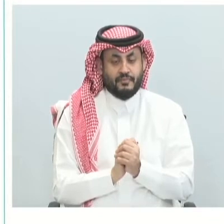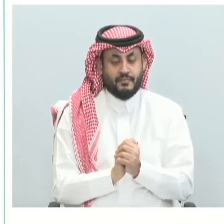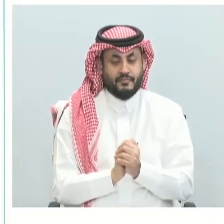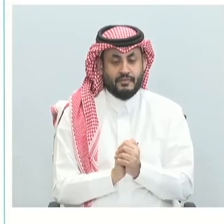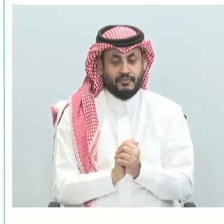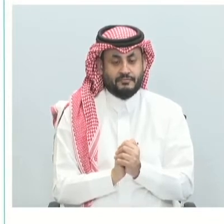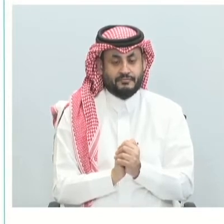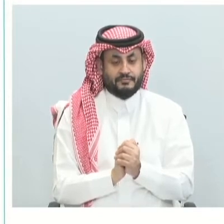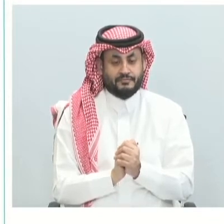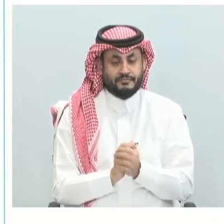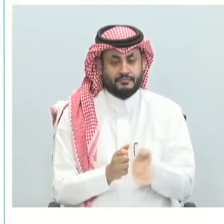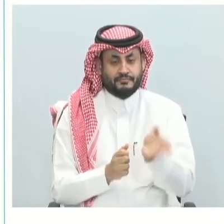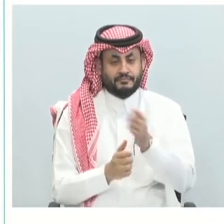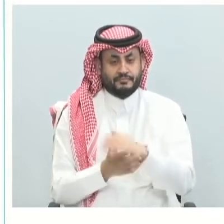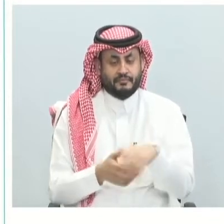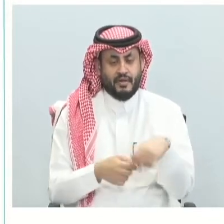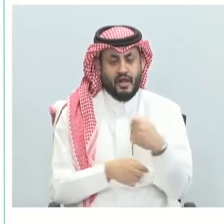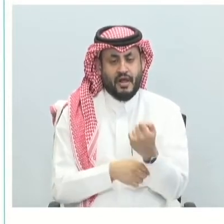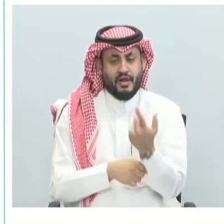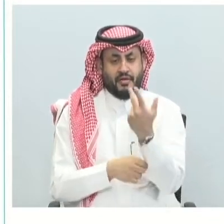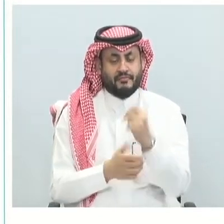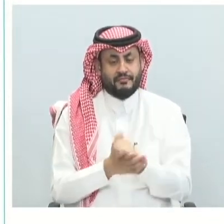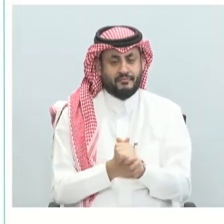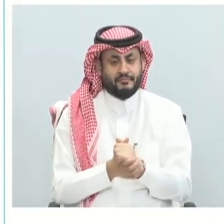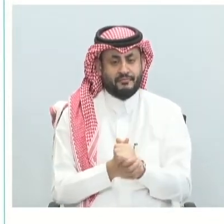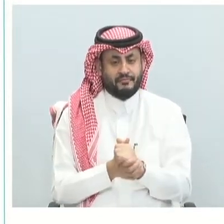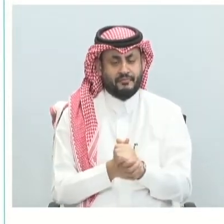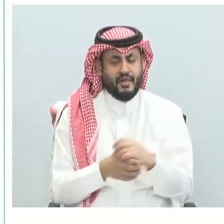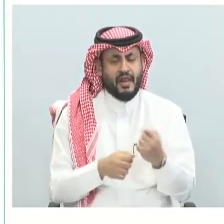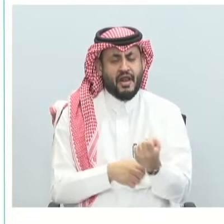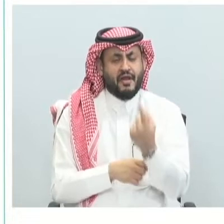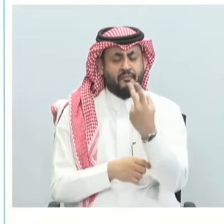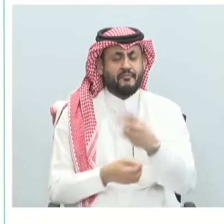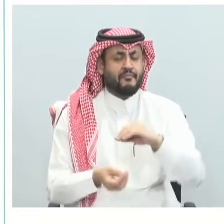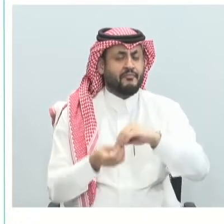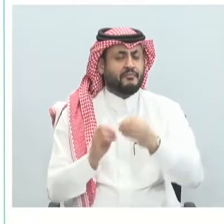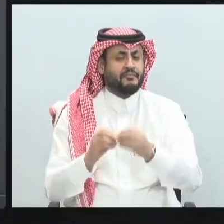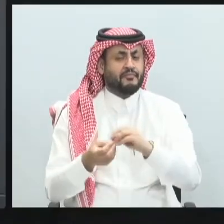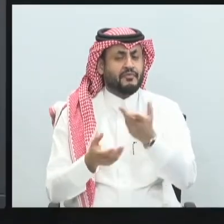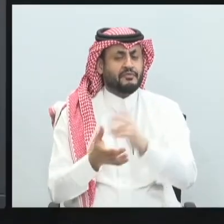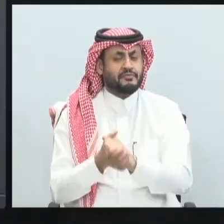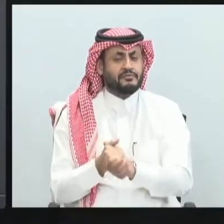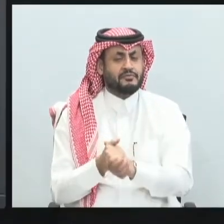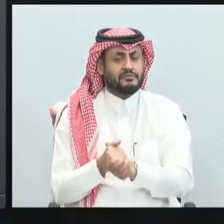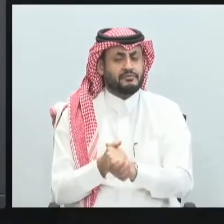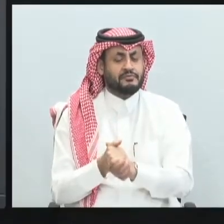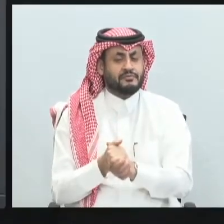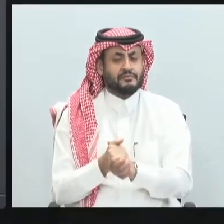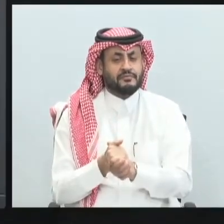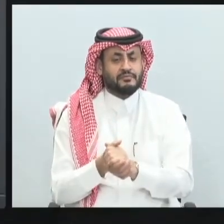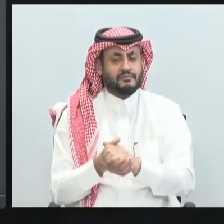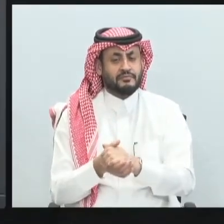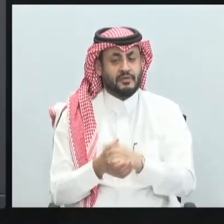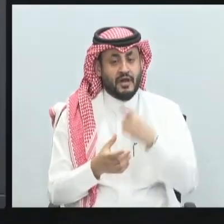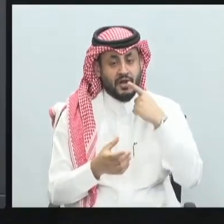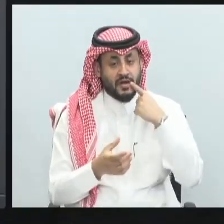pink dress. That's right. Okay, now we have this flower. What is the color of this